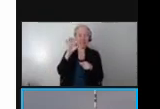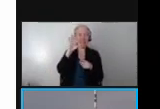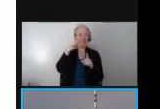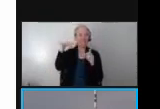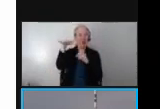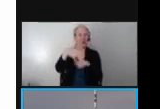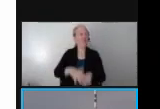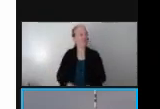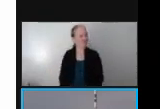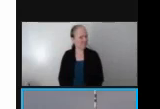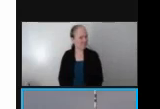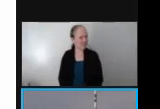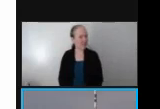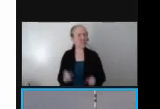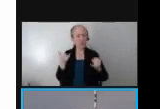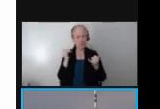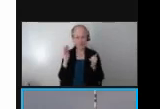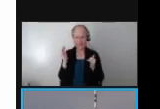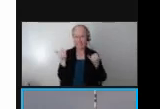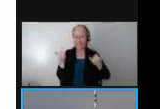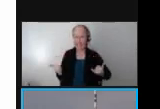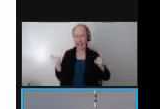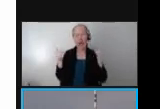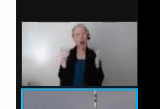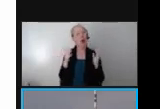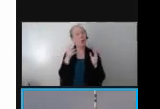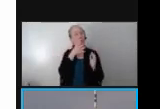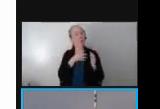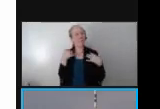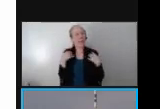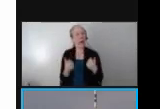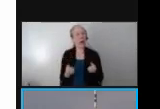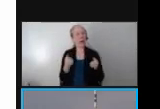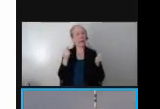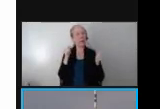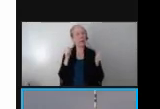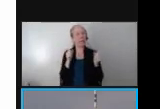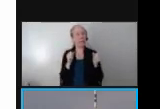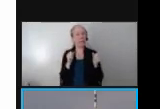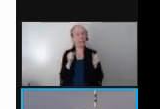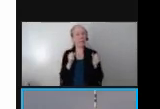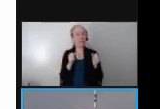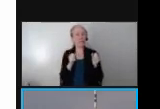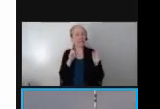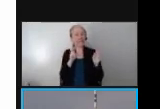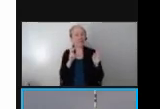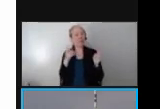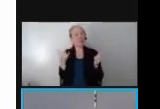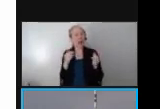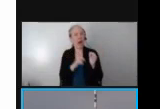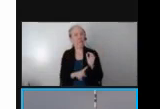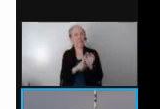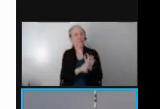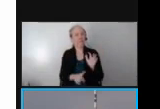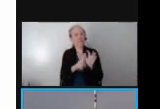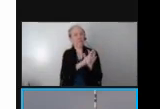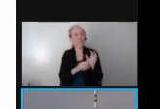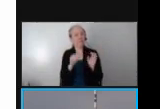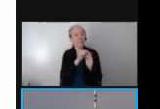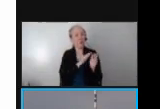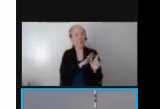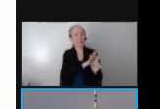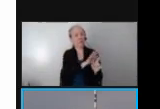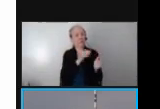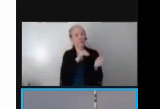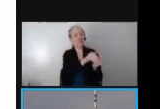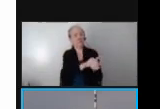say there's been a lot more focus on women's health issues, especially managing the menstrual cycle successfully and keeping the